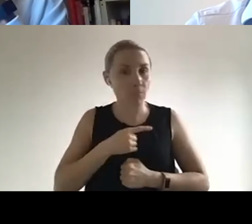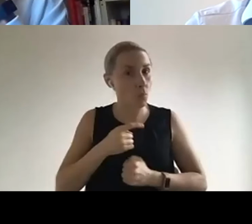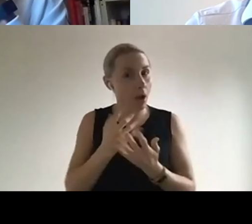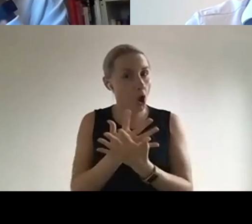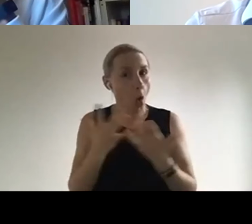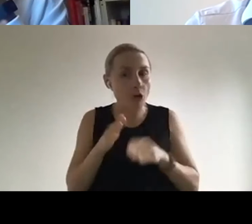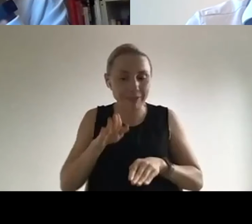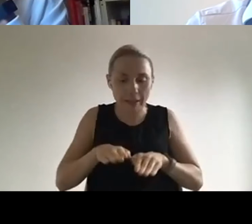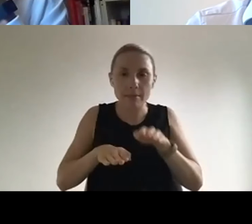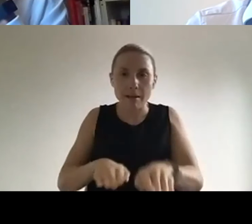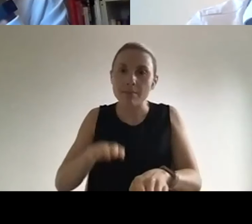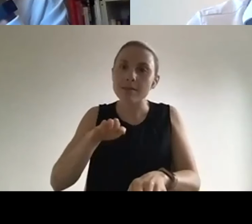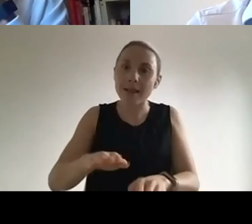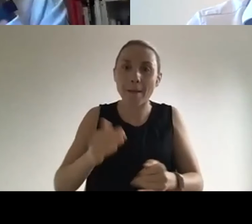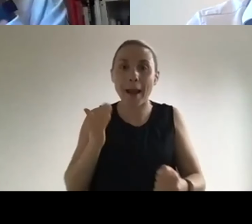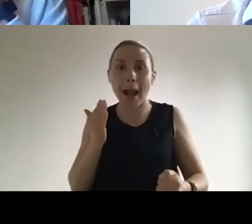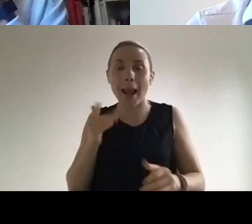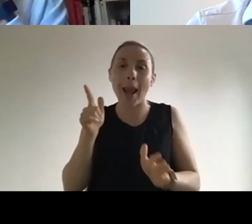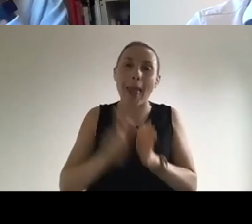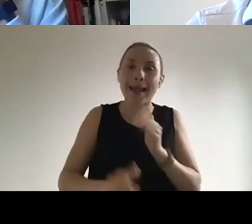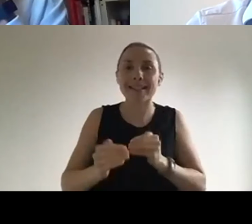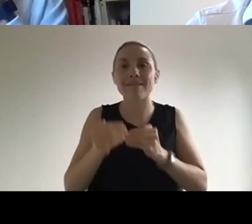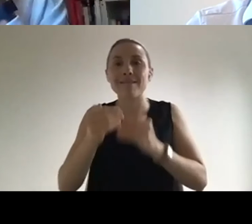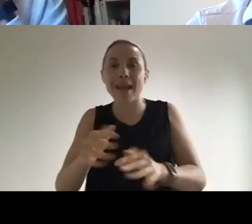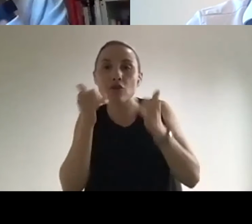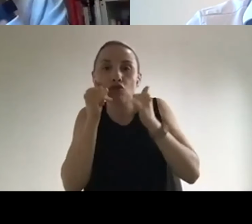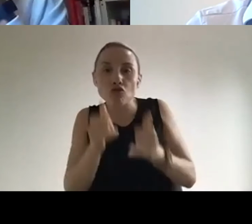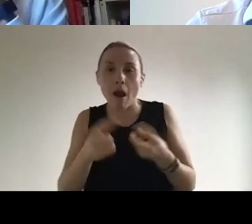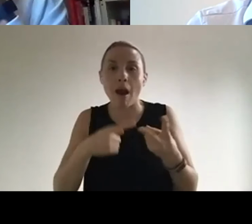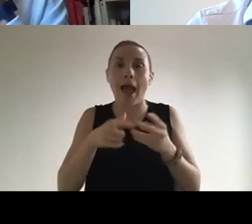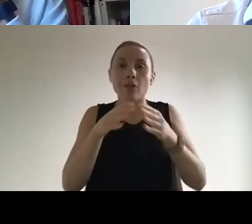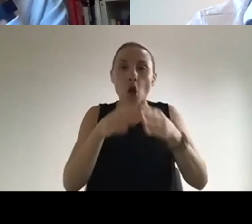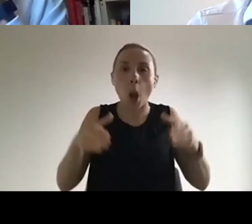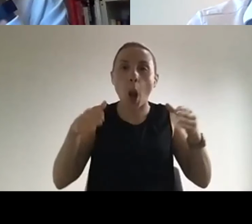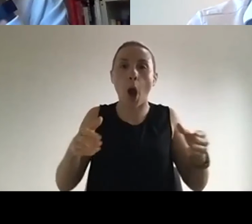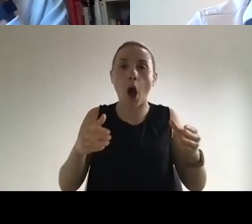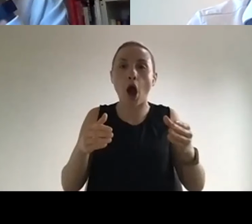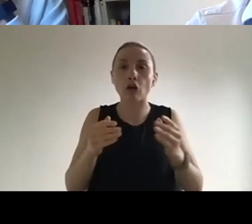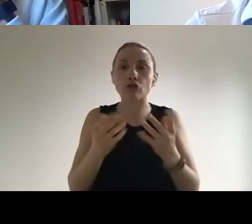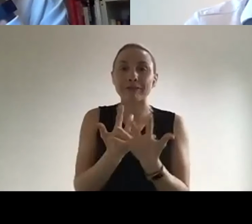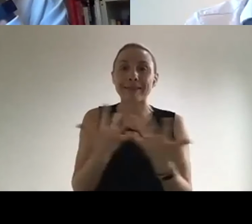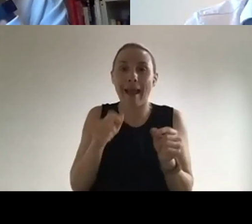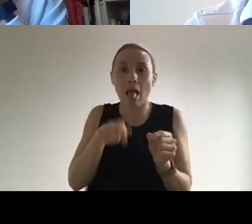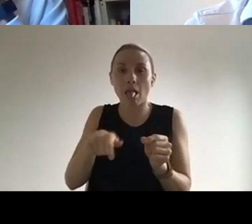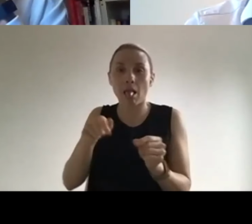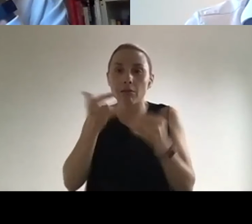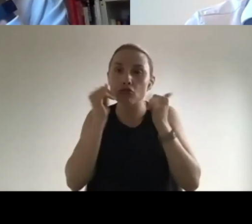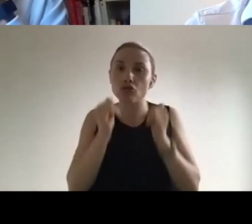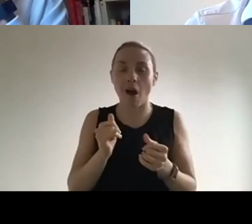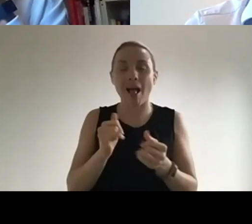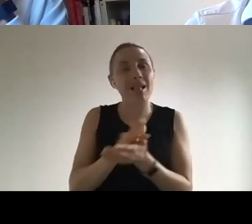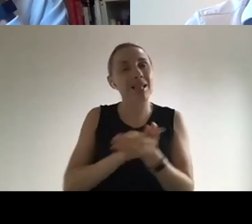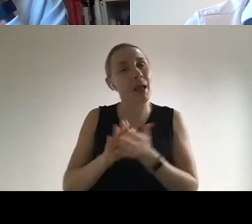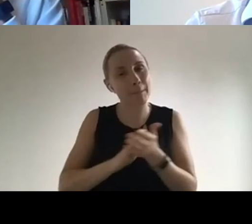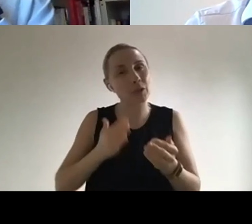late phase trials, large scale trials that still have to happen. So a few more years, I think. I